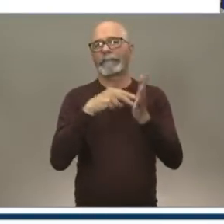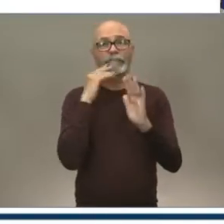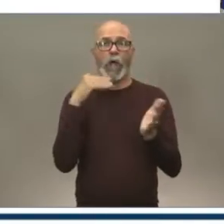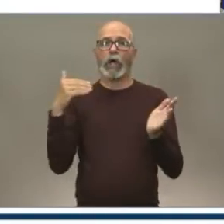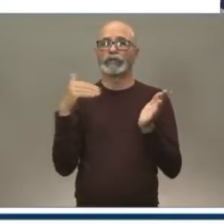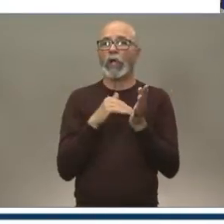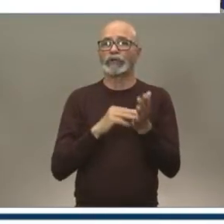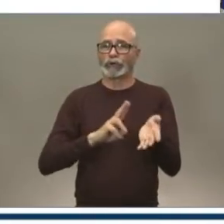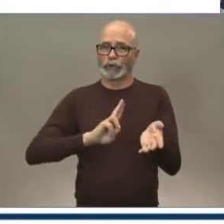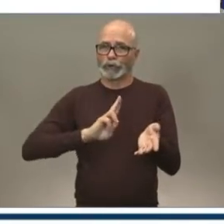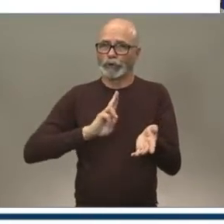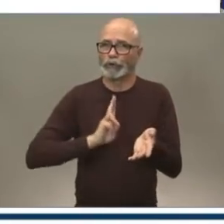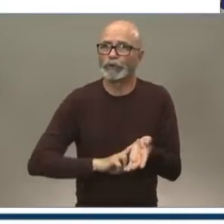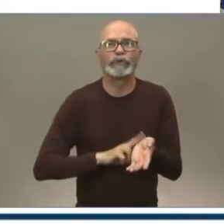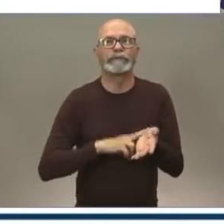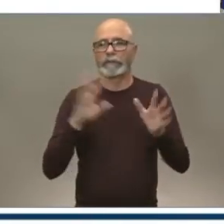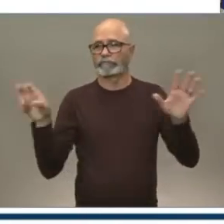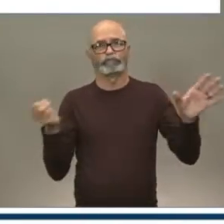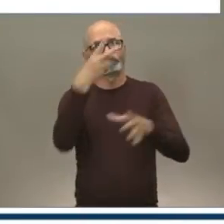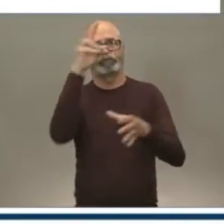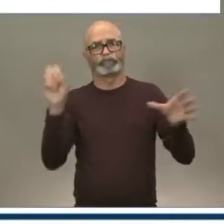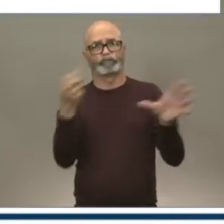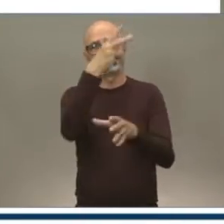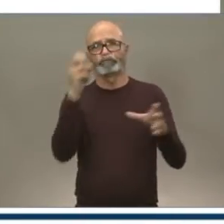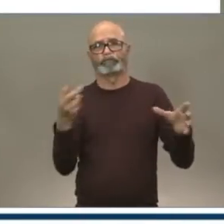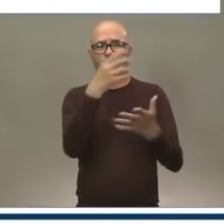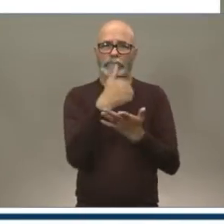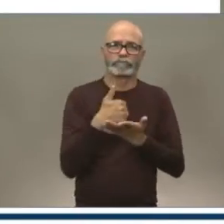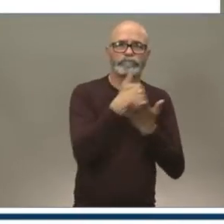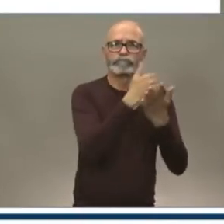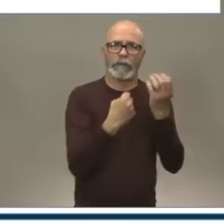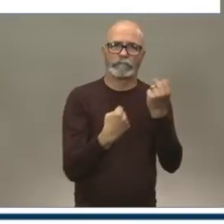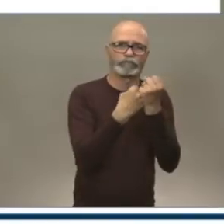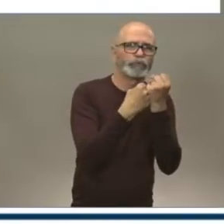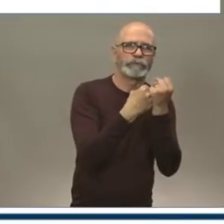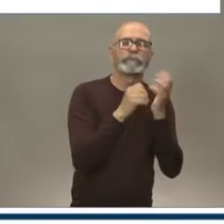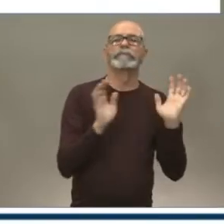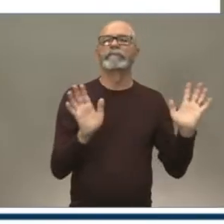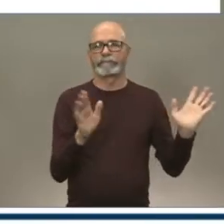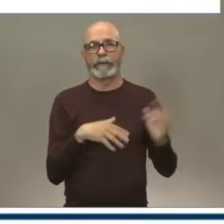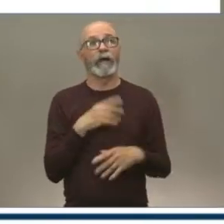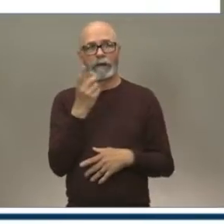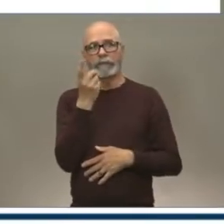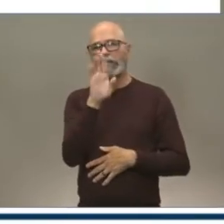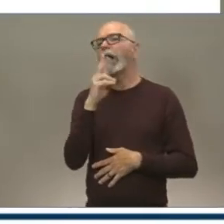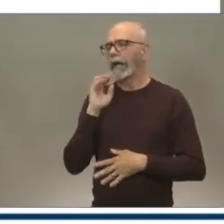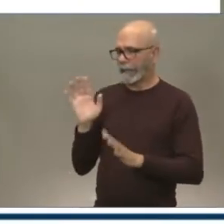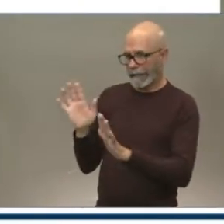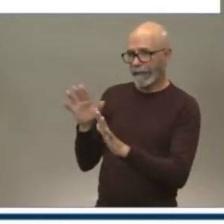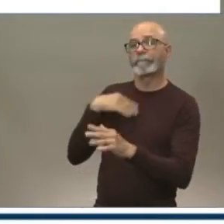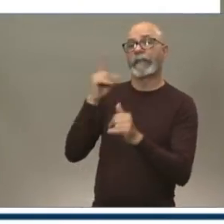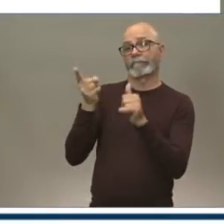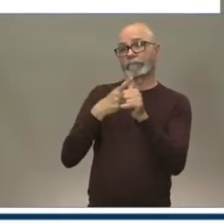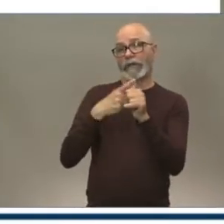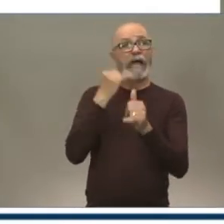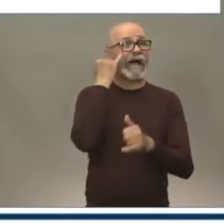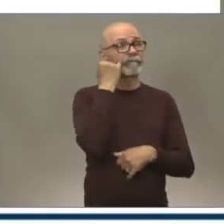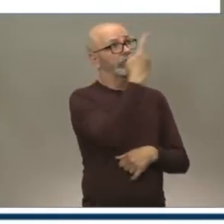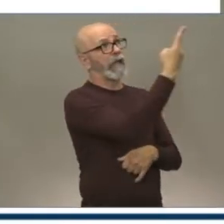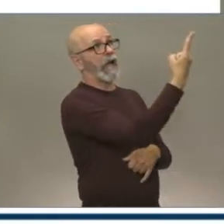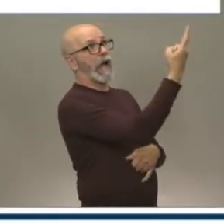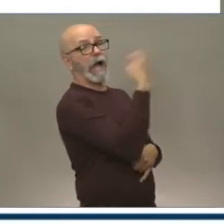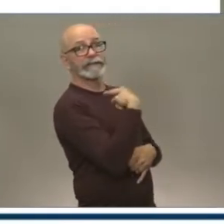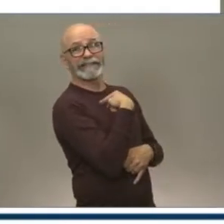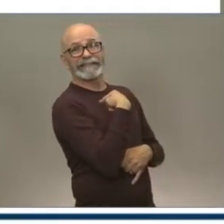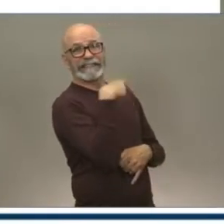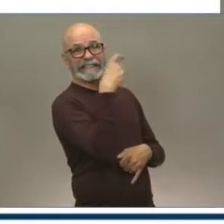that? I mean, again, the details on that, we'd have to have a specific request, and that would be worked through by the Nova Scotia Health Authority and the IWK to see